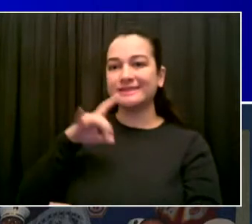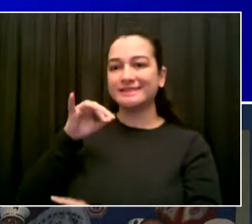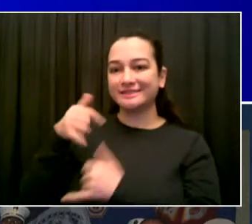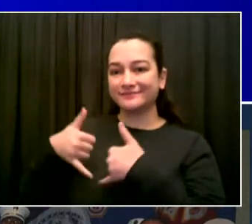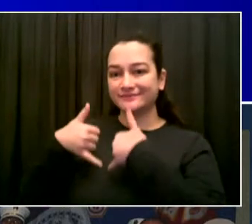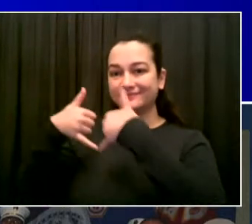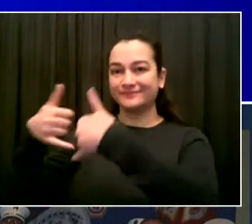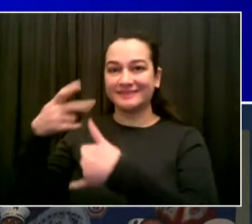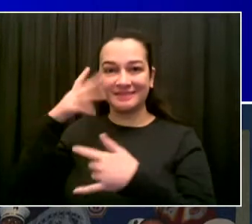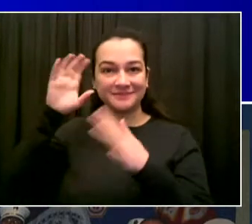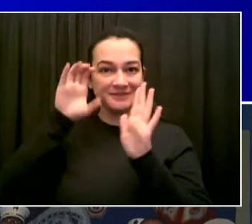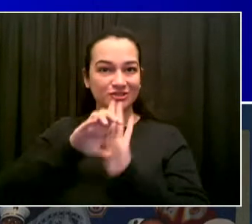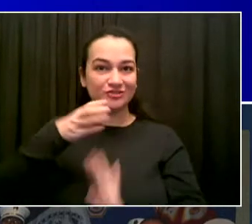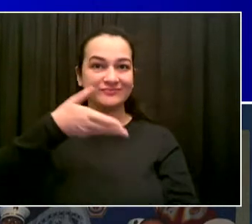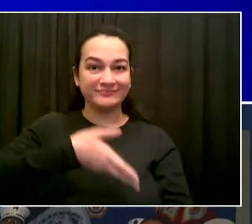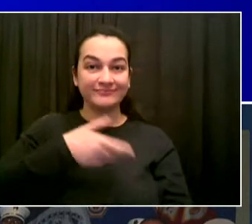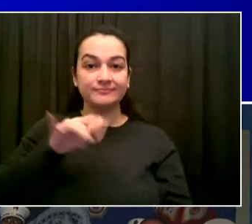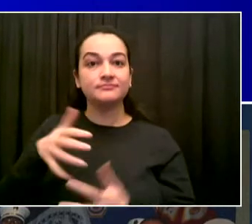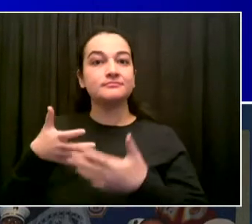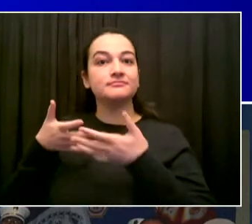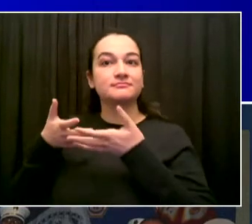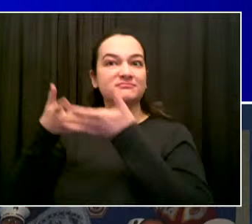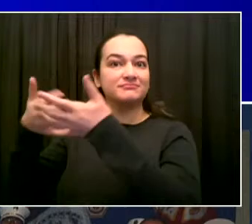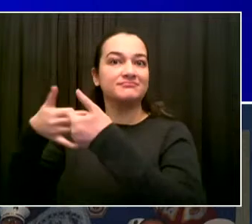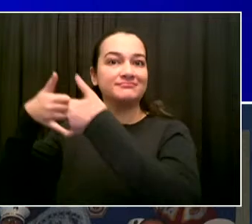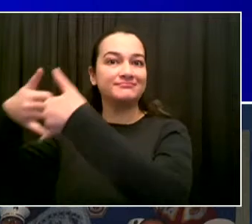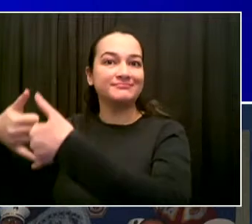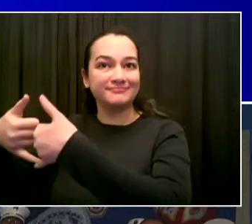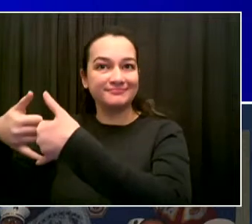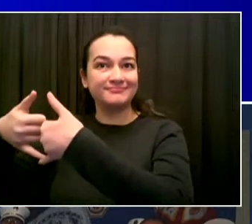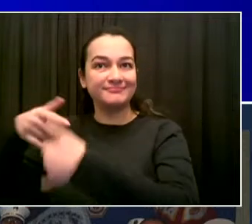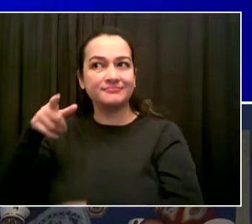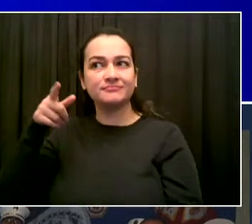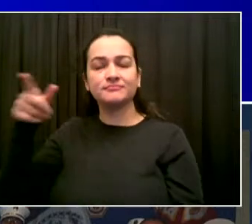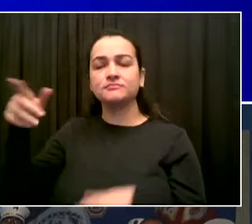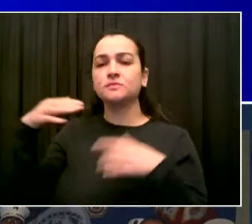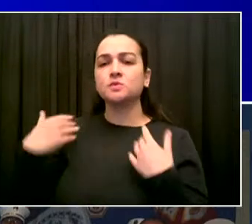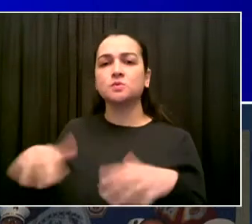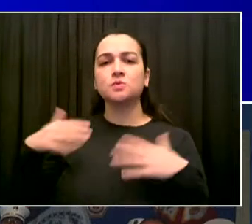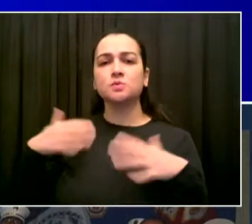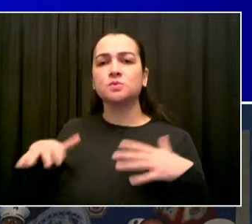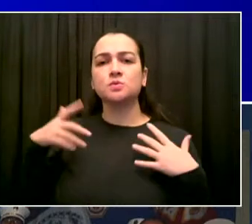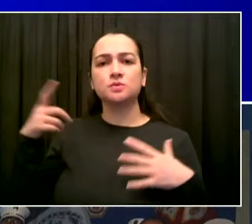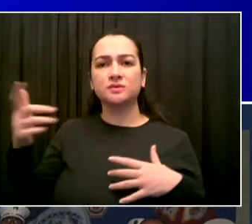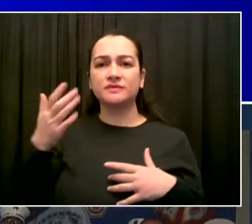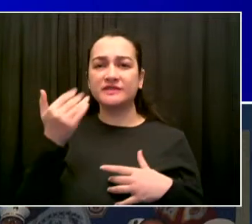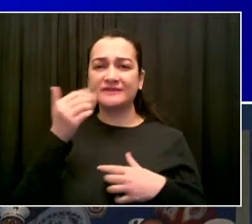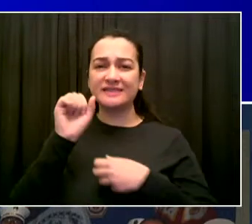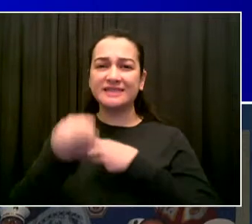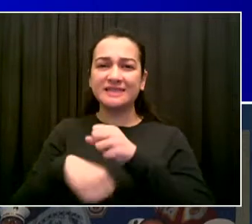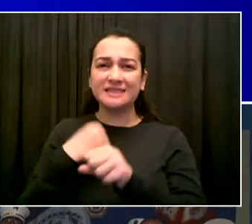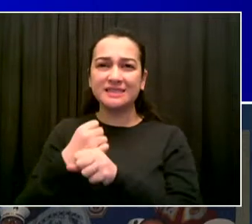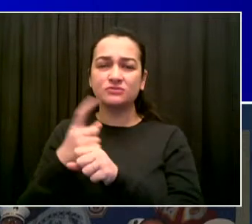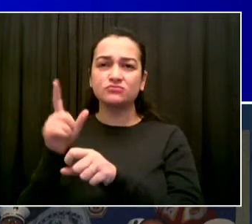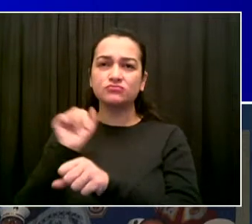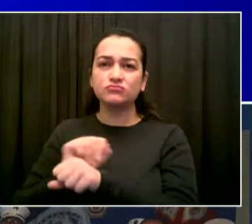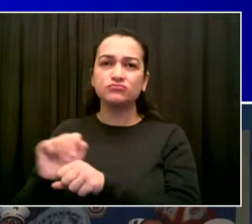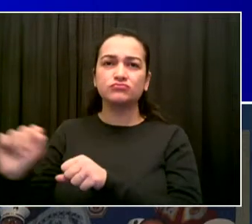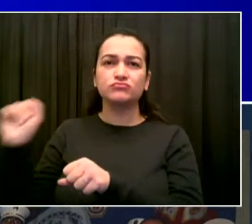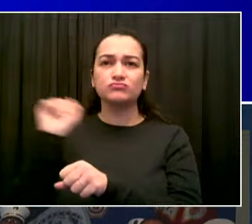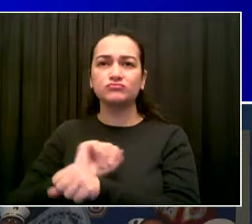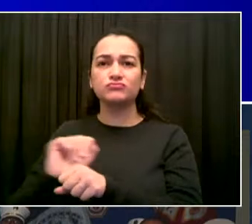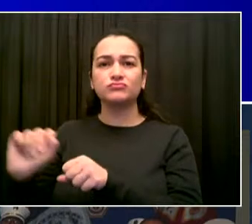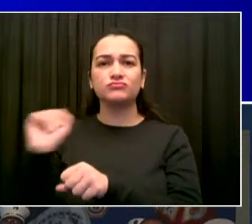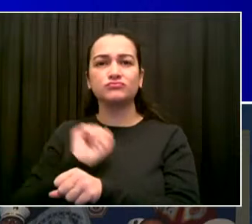two uniforms for 15 years, a veteran of the FDNY, a firefighter who